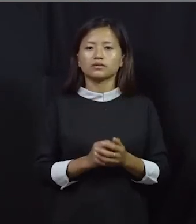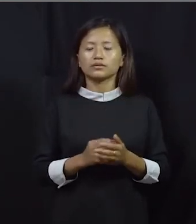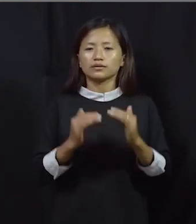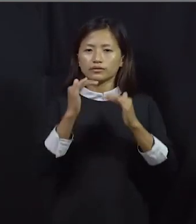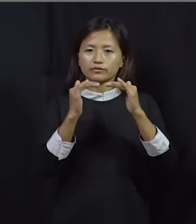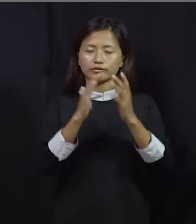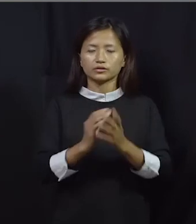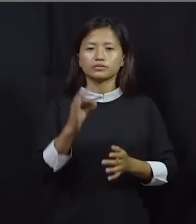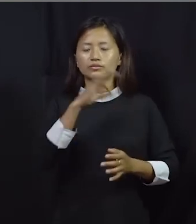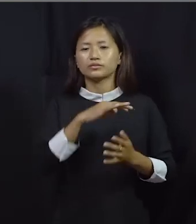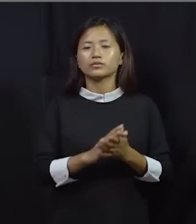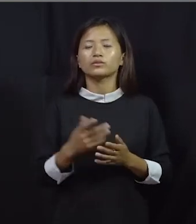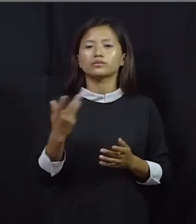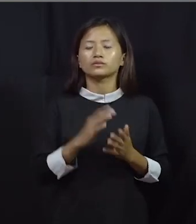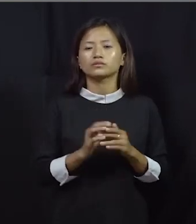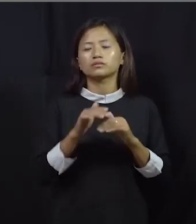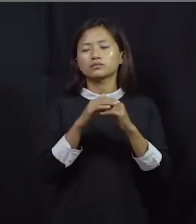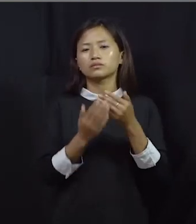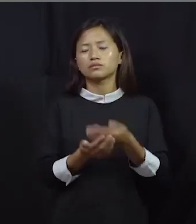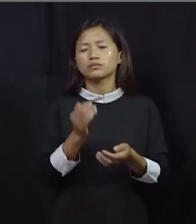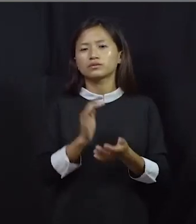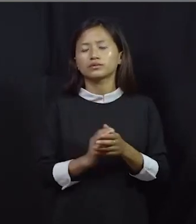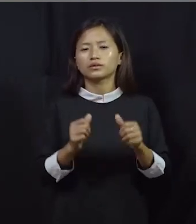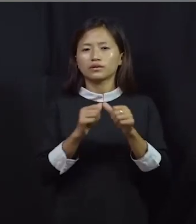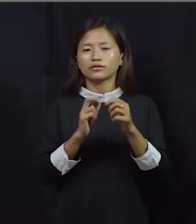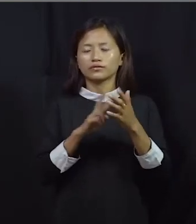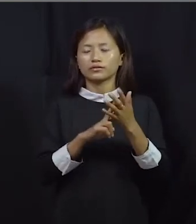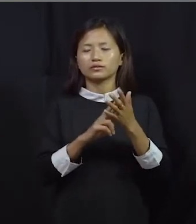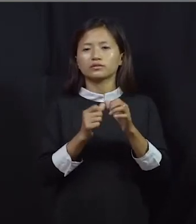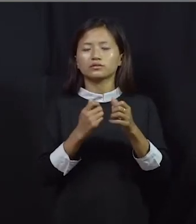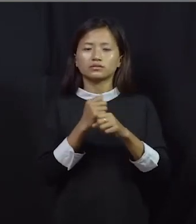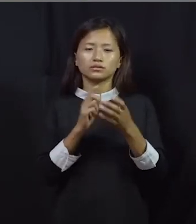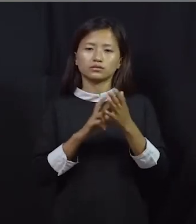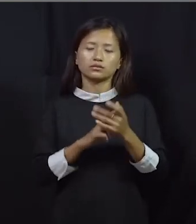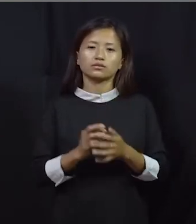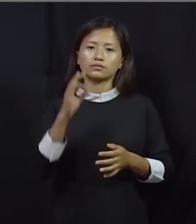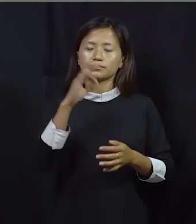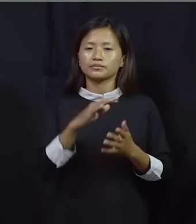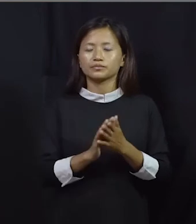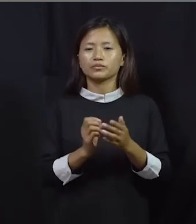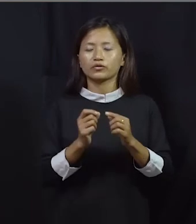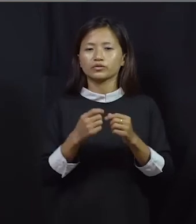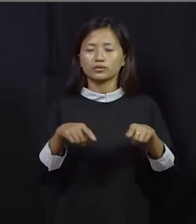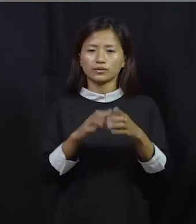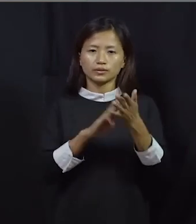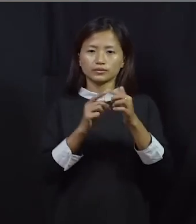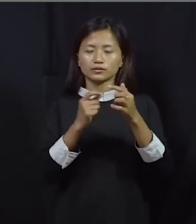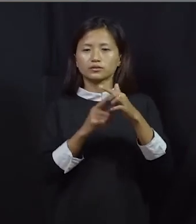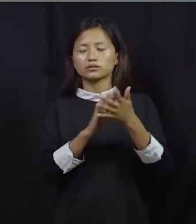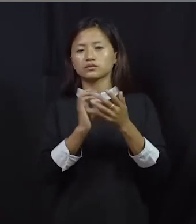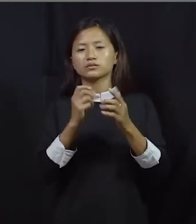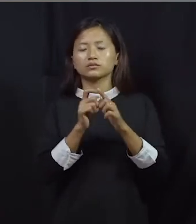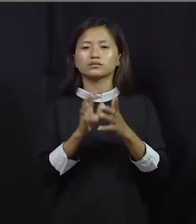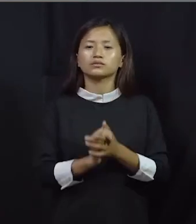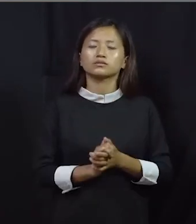profits, where you will be most of the time using average profit method and weighted average method. So under